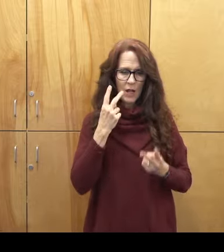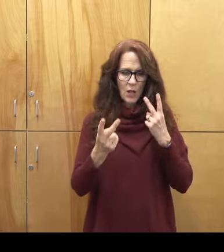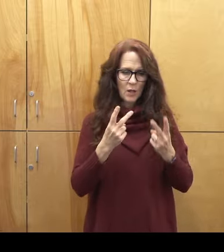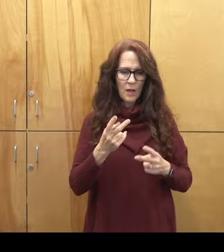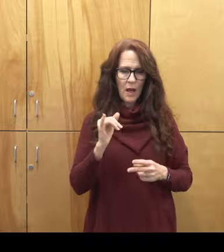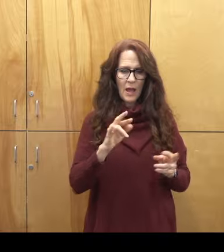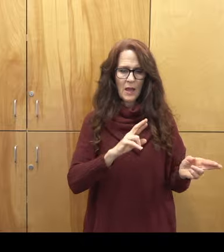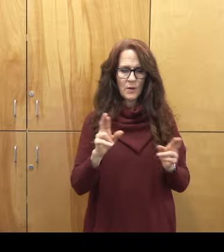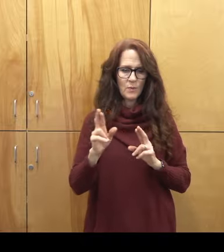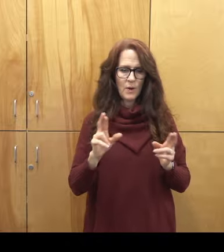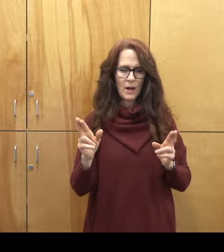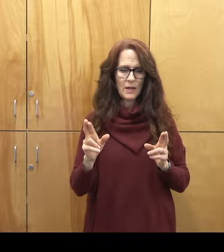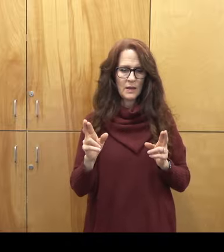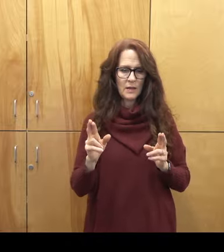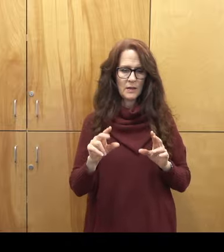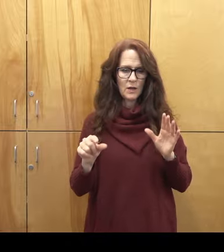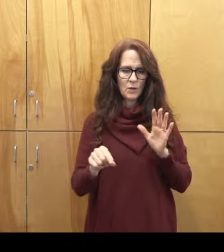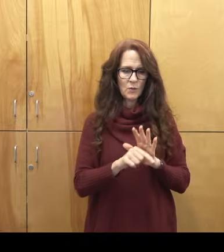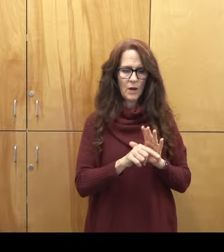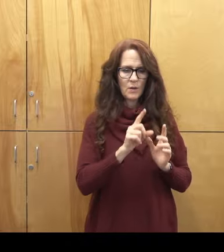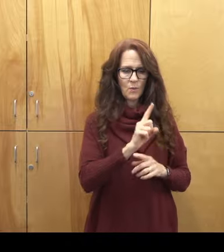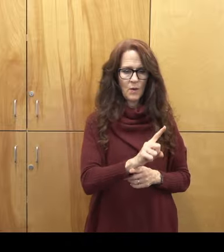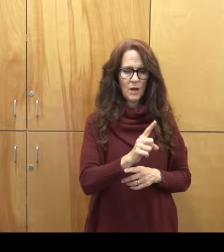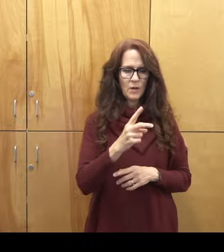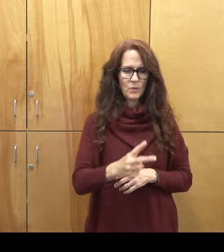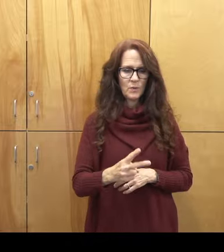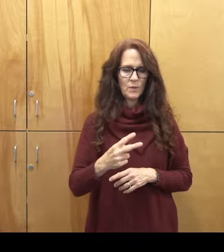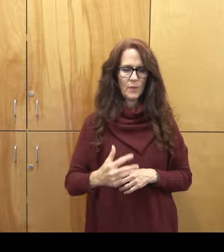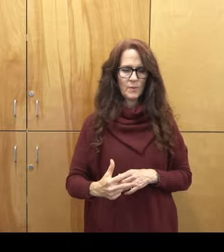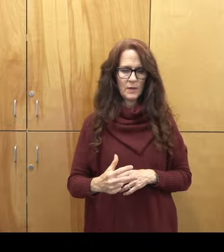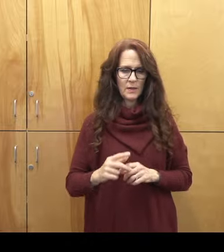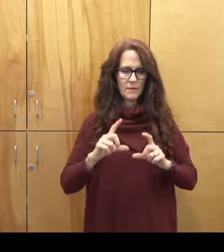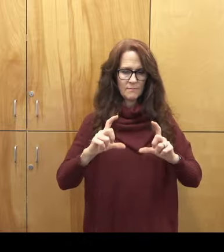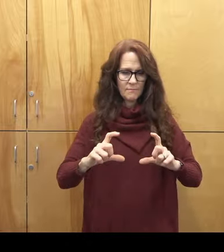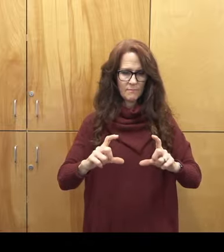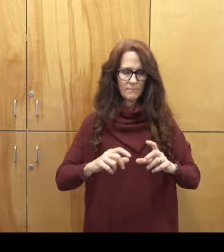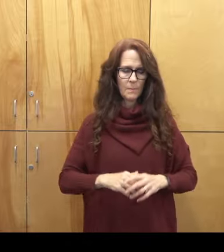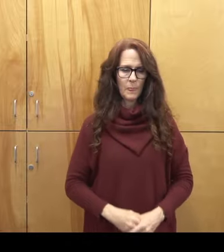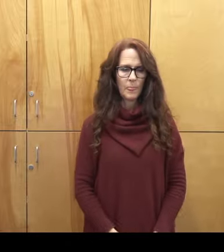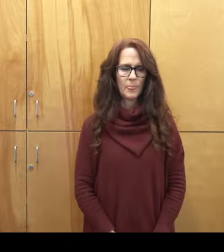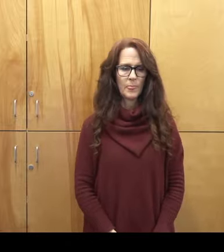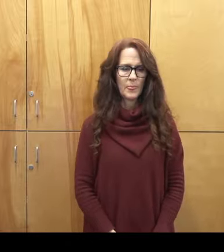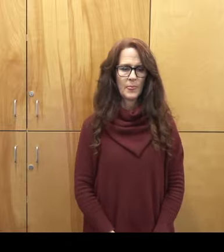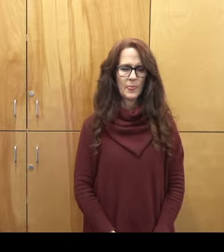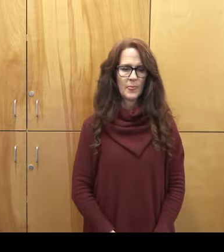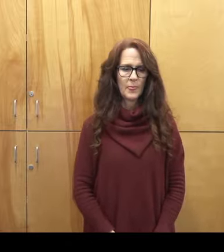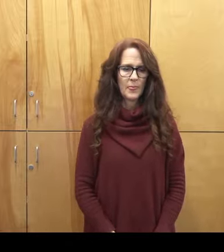iReady, but we're going to look at grades 1, 2, and 3.